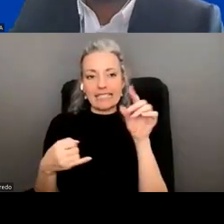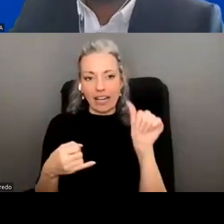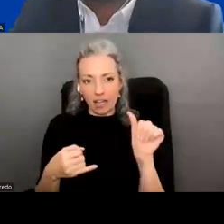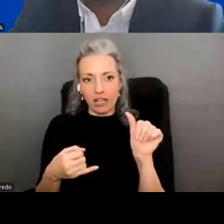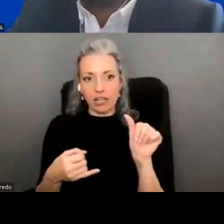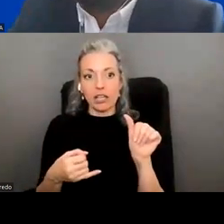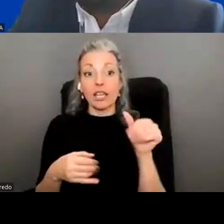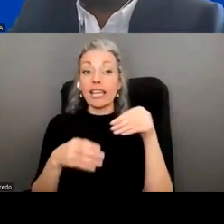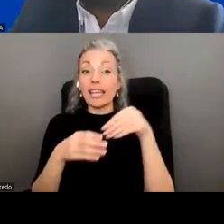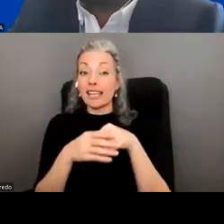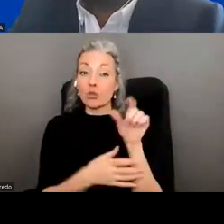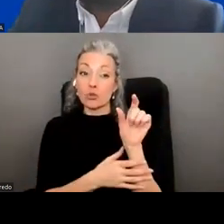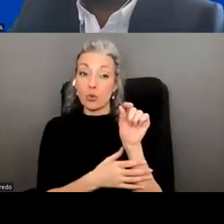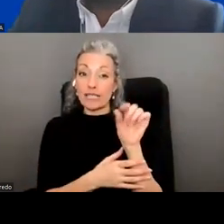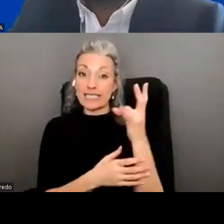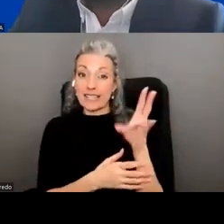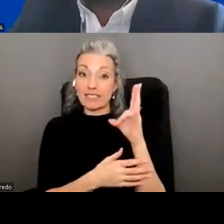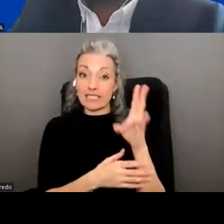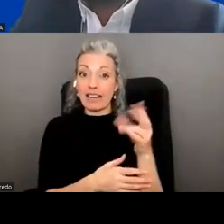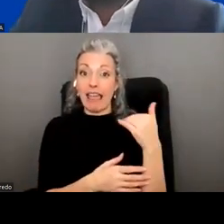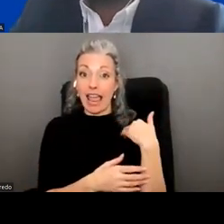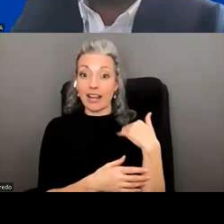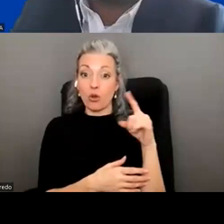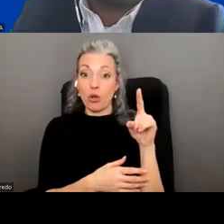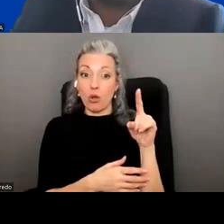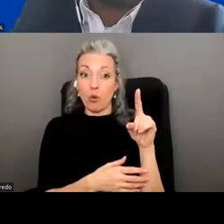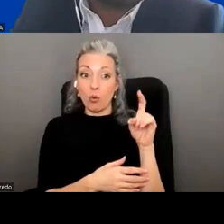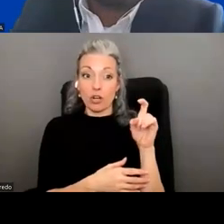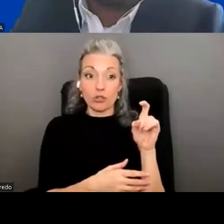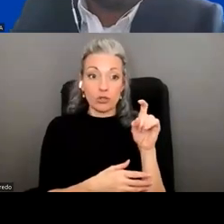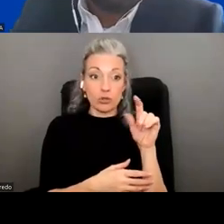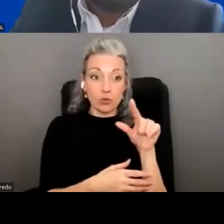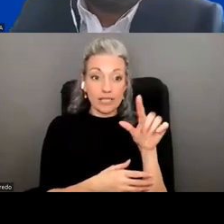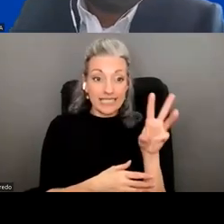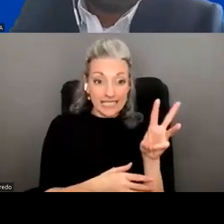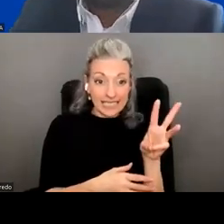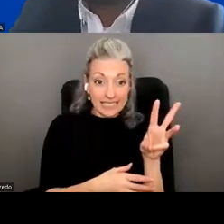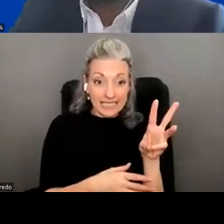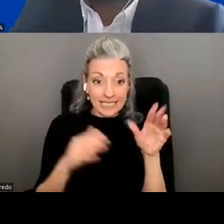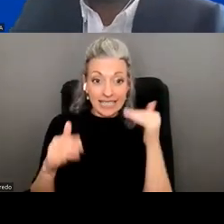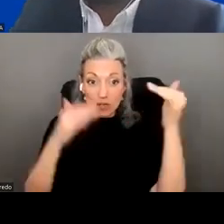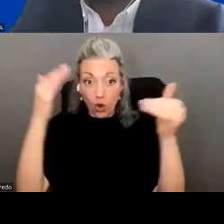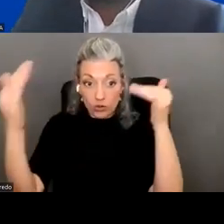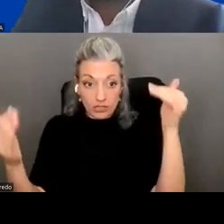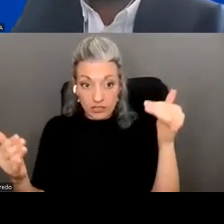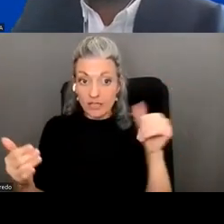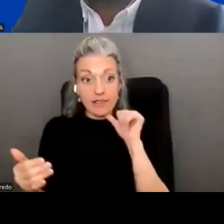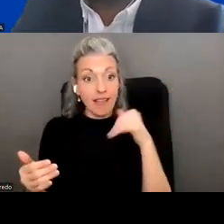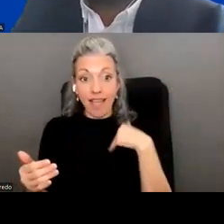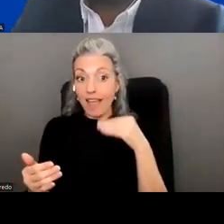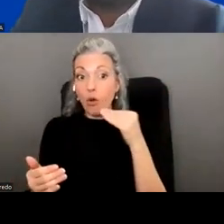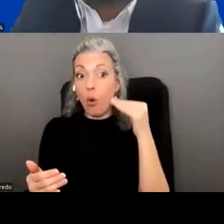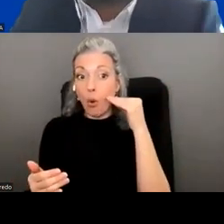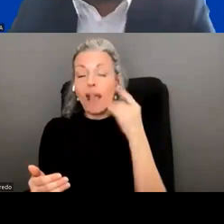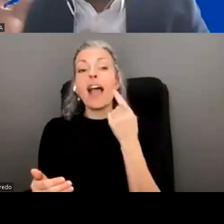is in 2017, 126 older adults out of 100,000 are experiencing homelessness. In our most recent